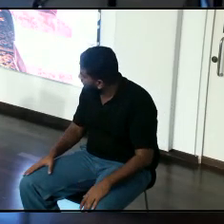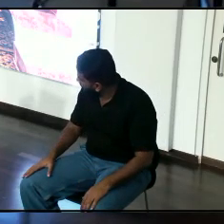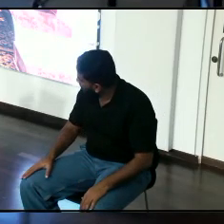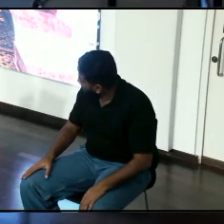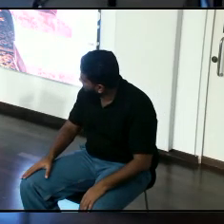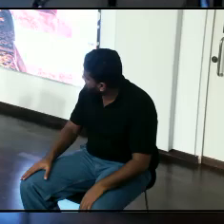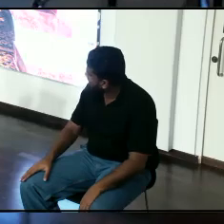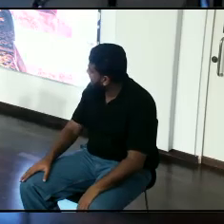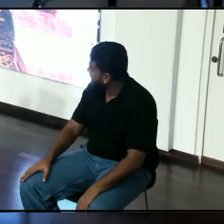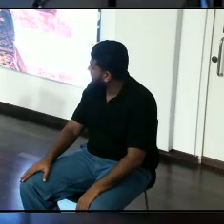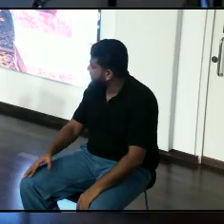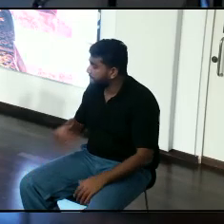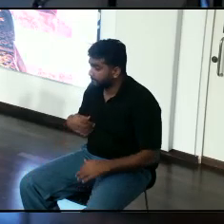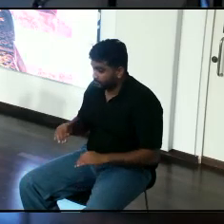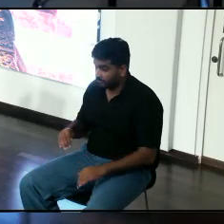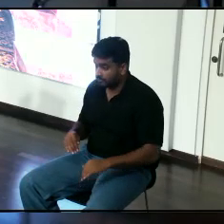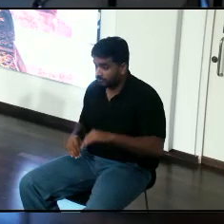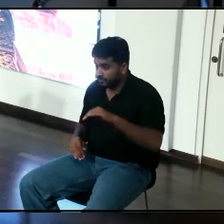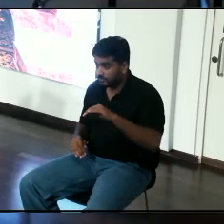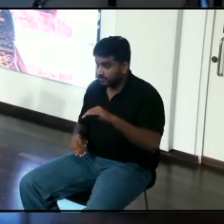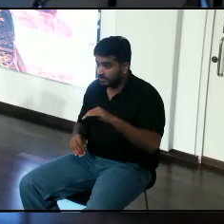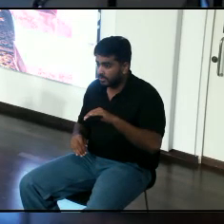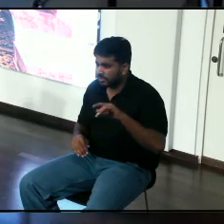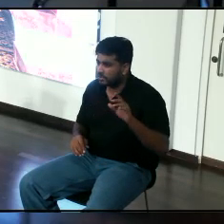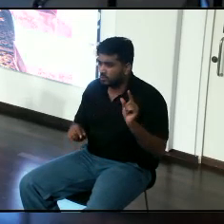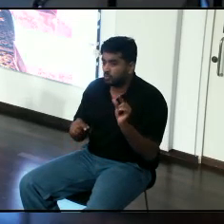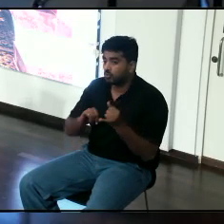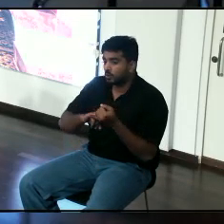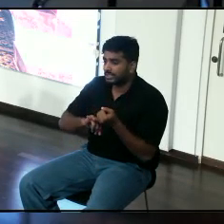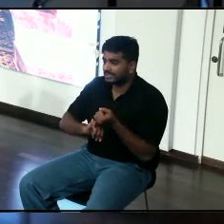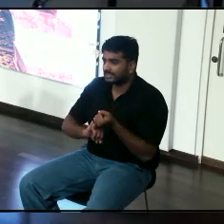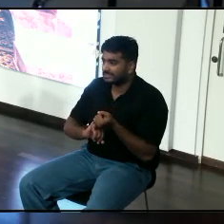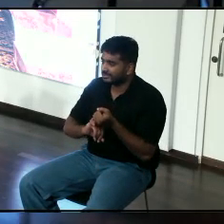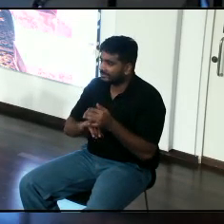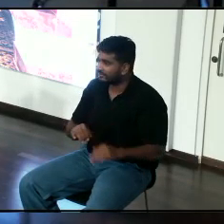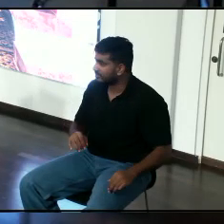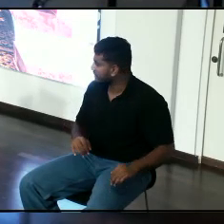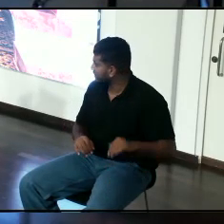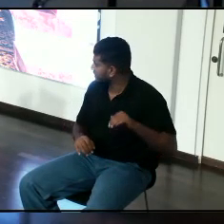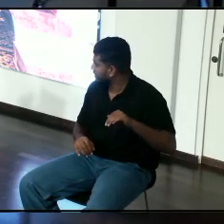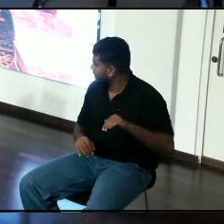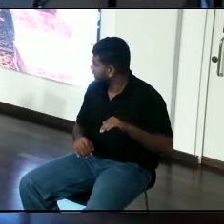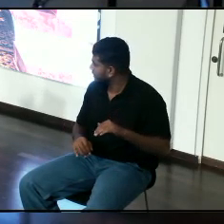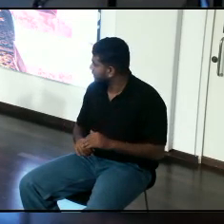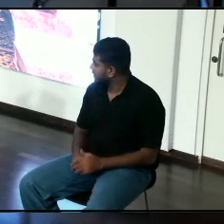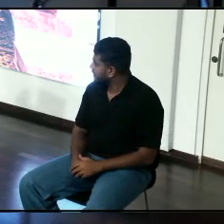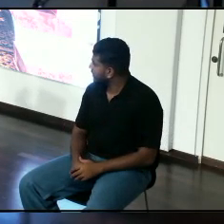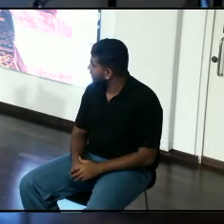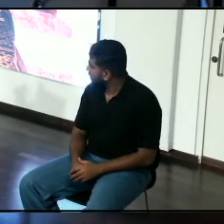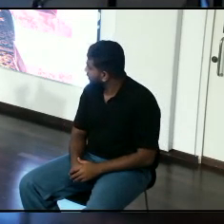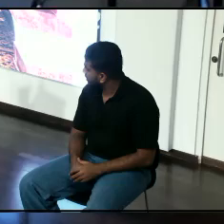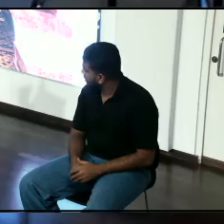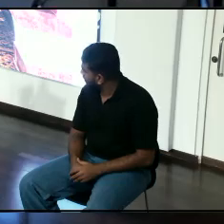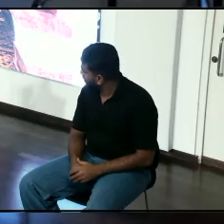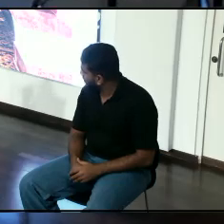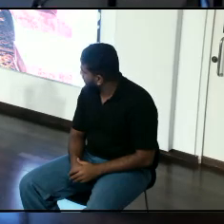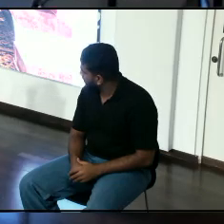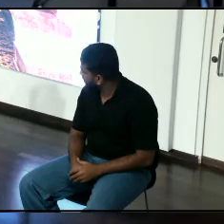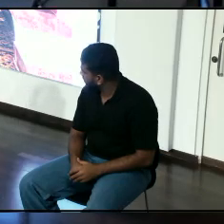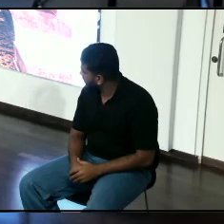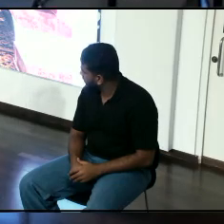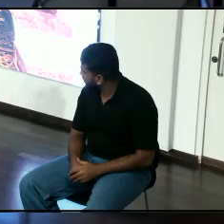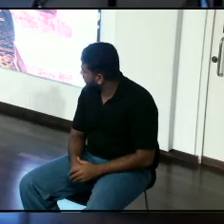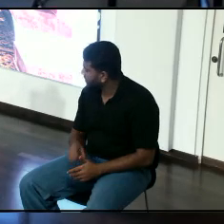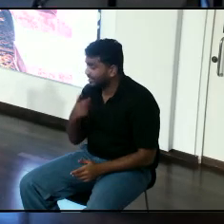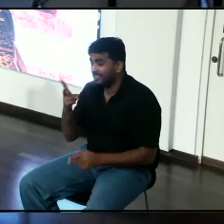although I grew up in South Carolina in the US, so we have cookie cutter houses, which is a totally